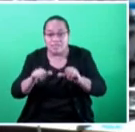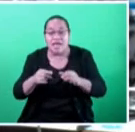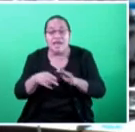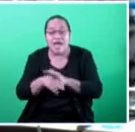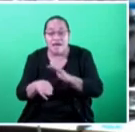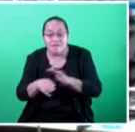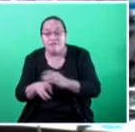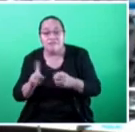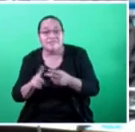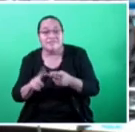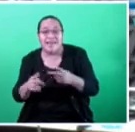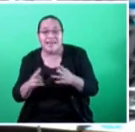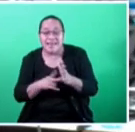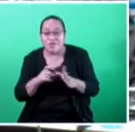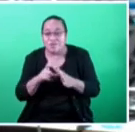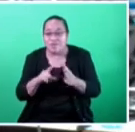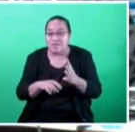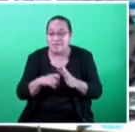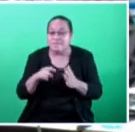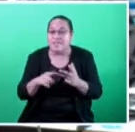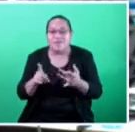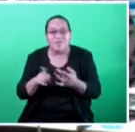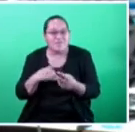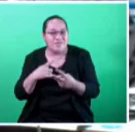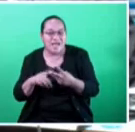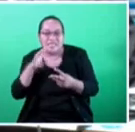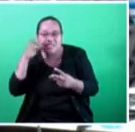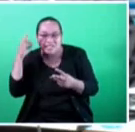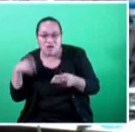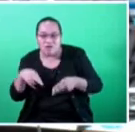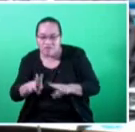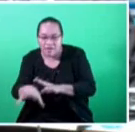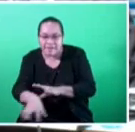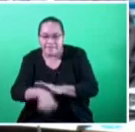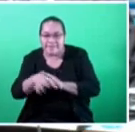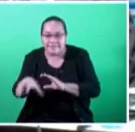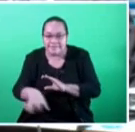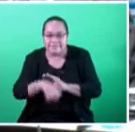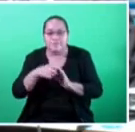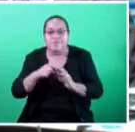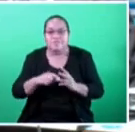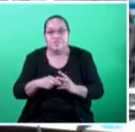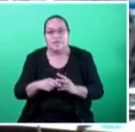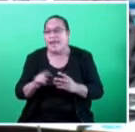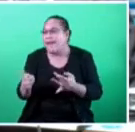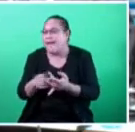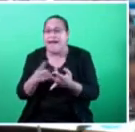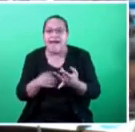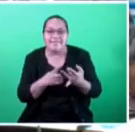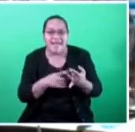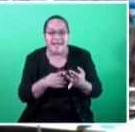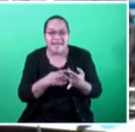River, Nandakuni River, and the phase 1 and 2 of Singatoka River dredging. The Speaker said this and a number of